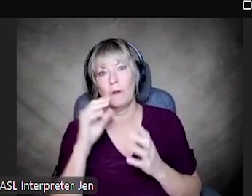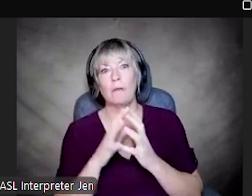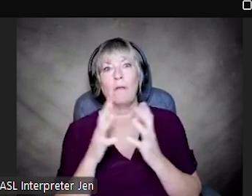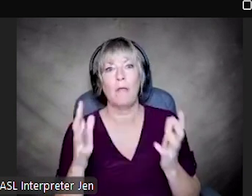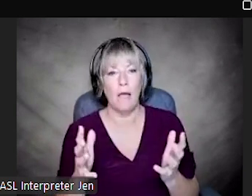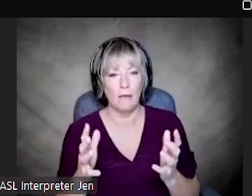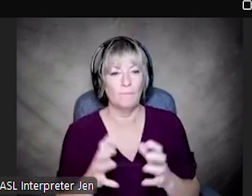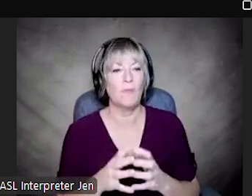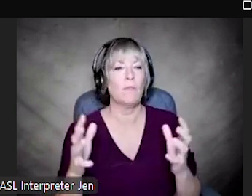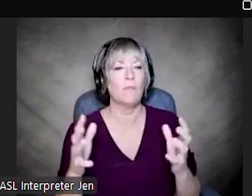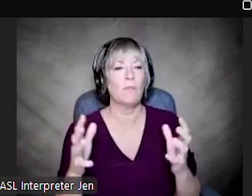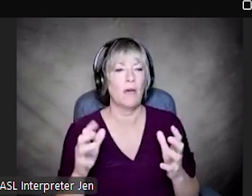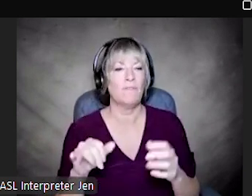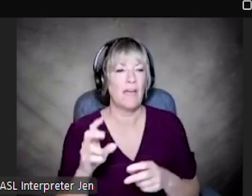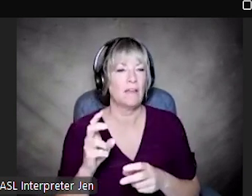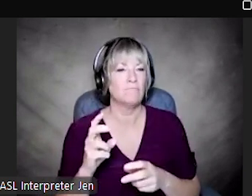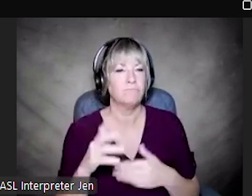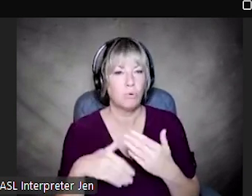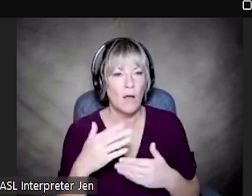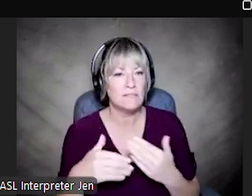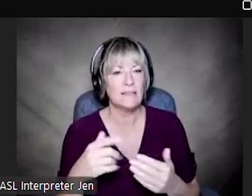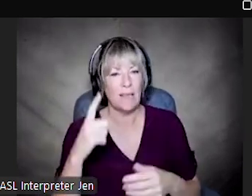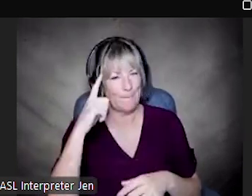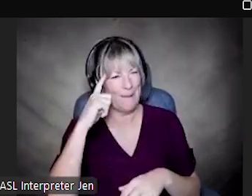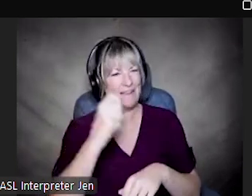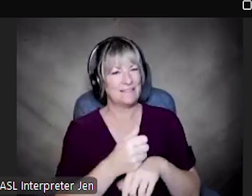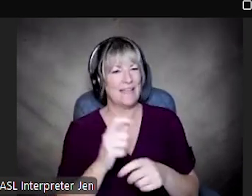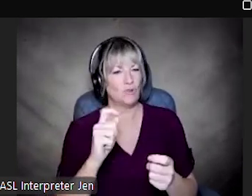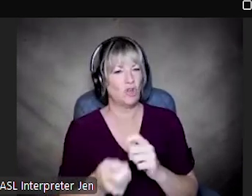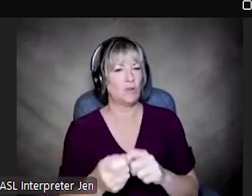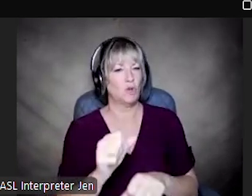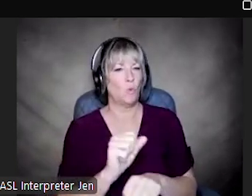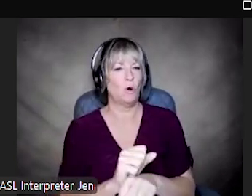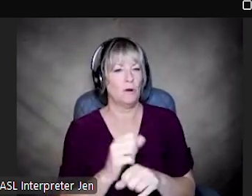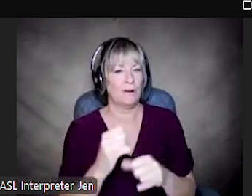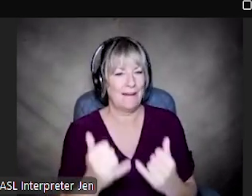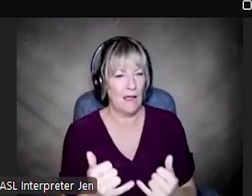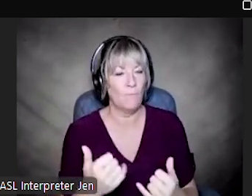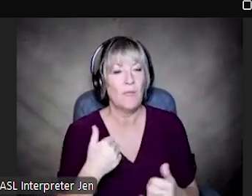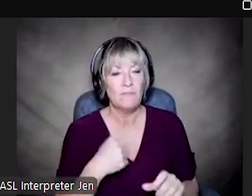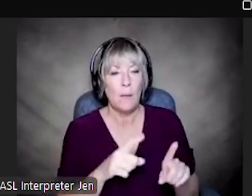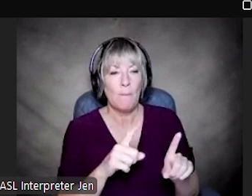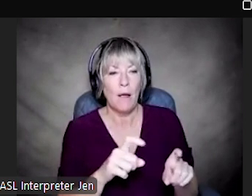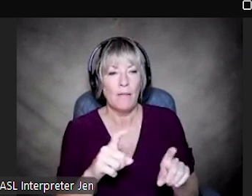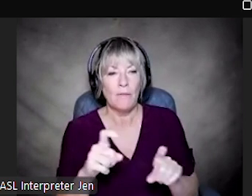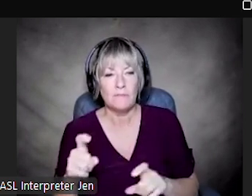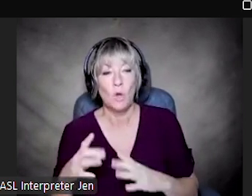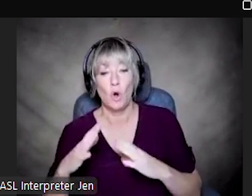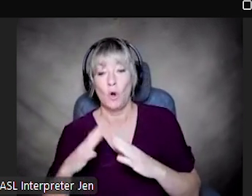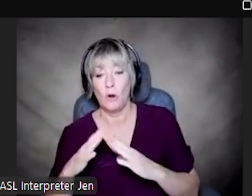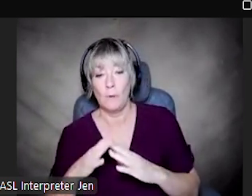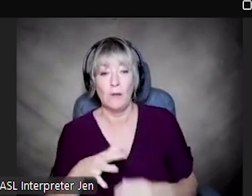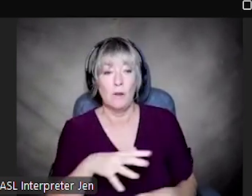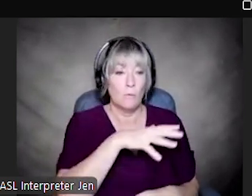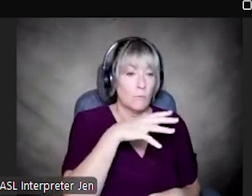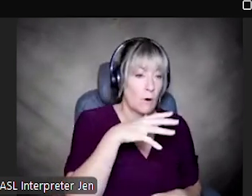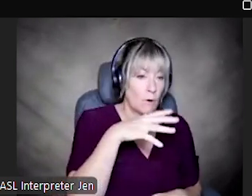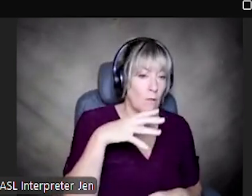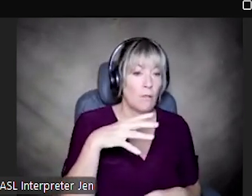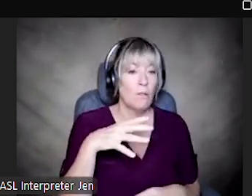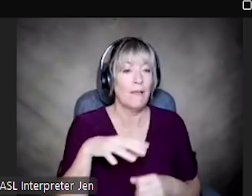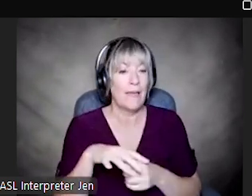doing a lot of that hard process and mindset changing work right now by having these pilots in urban, suburban, and rural